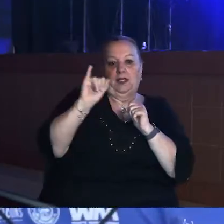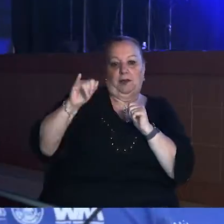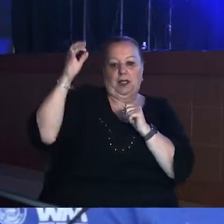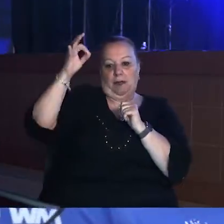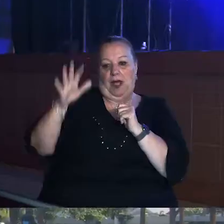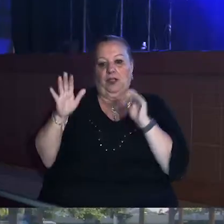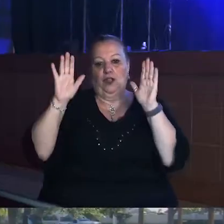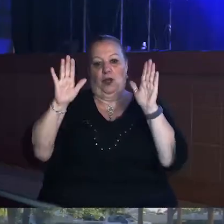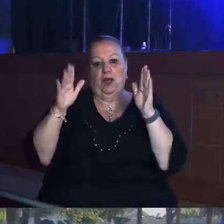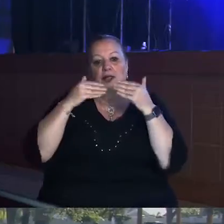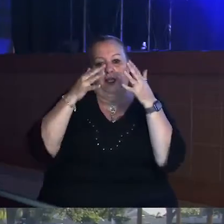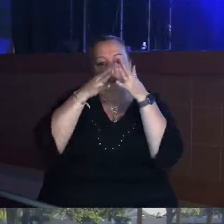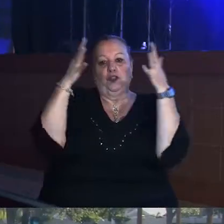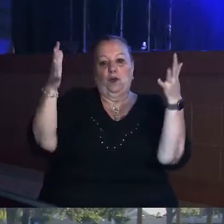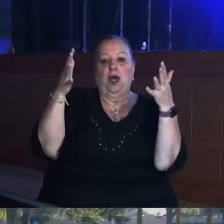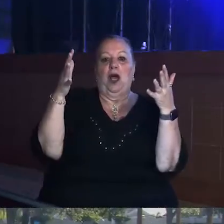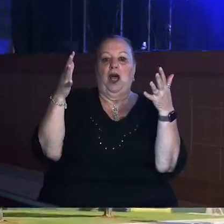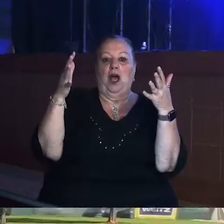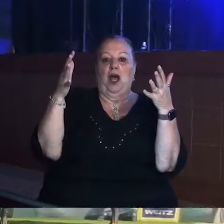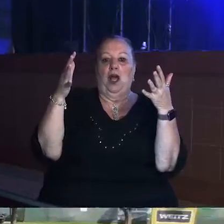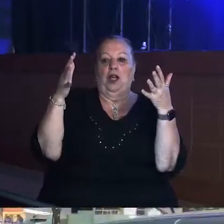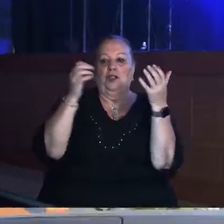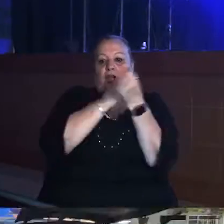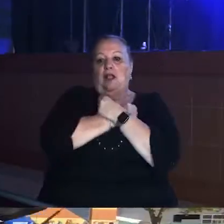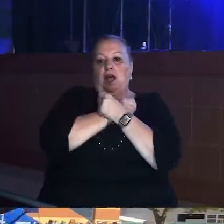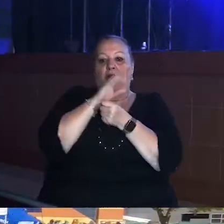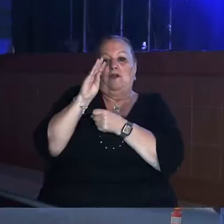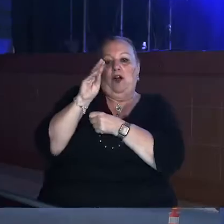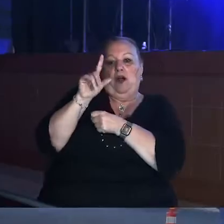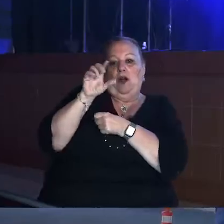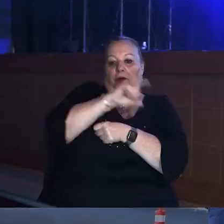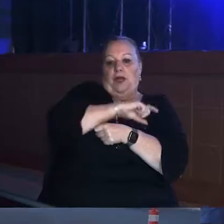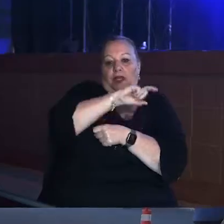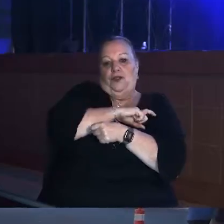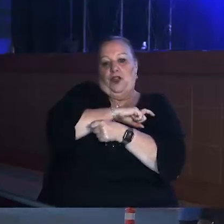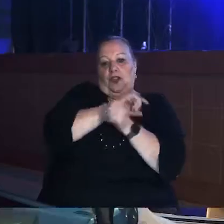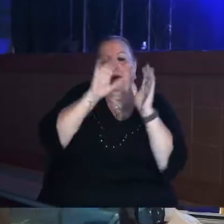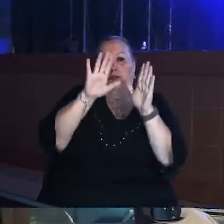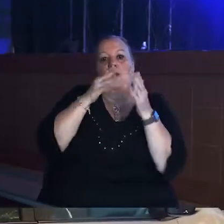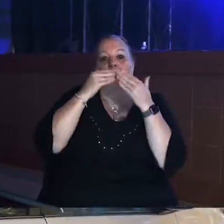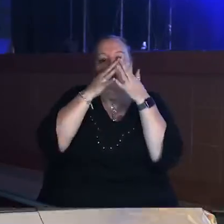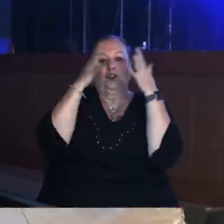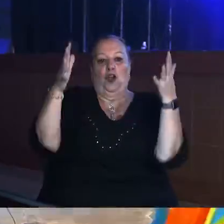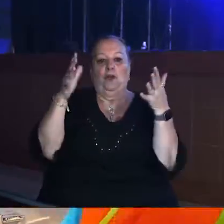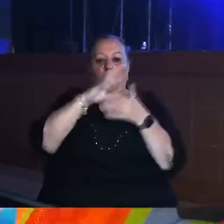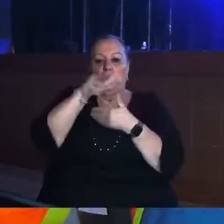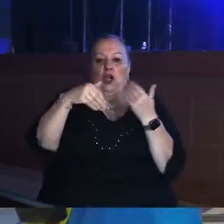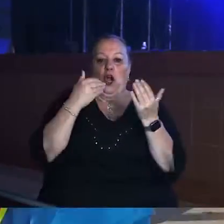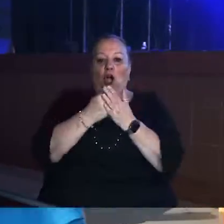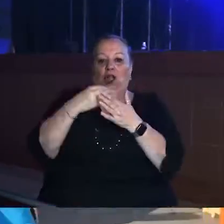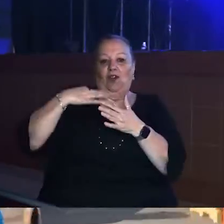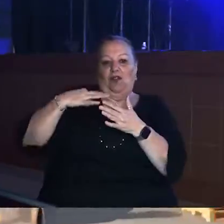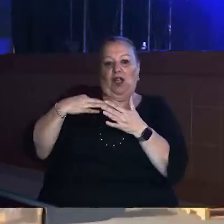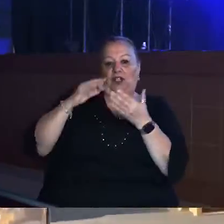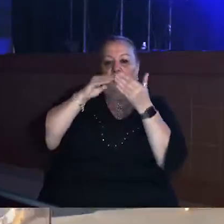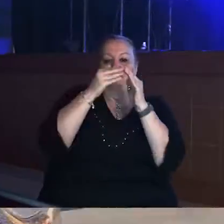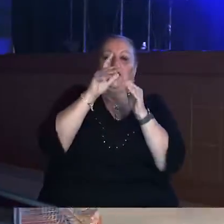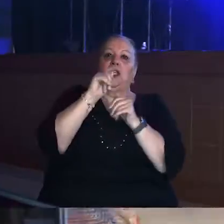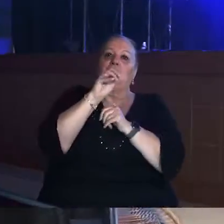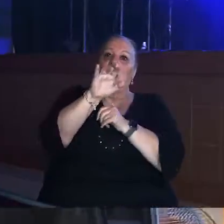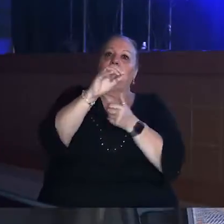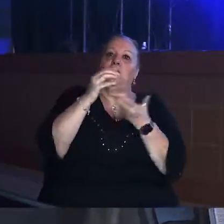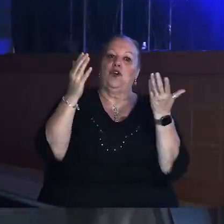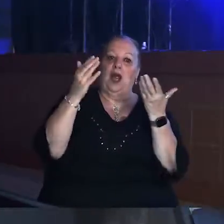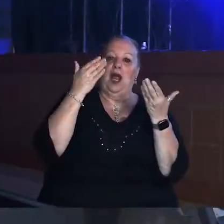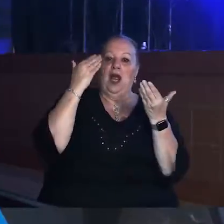love our BSO. They've been great. And thank you very much. All of our volunteers and our City of Tamarack Park and Rec, thank you as well for helping coordinate. Thank